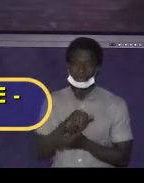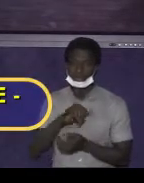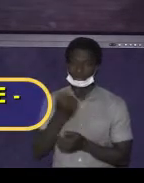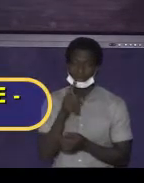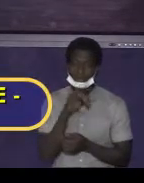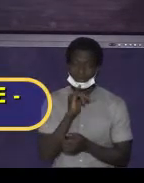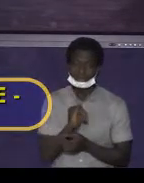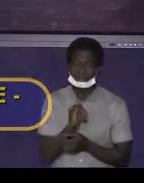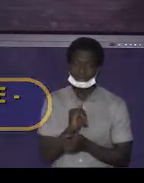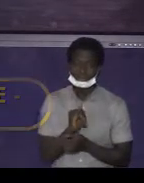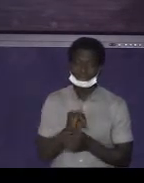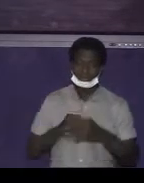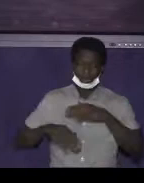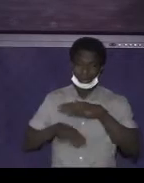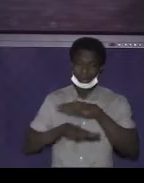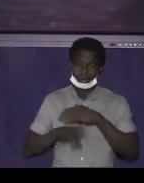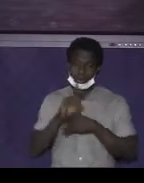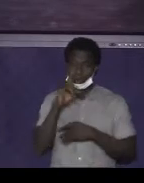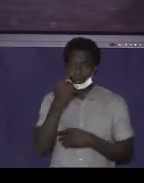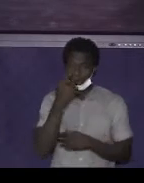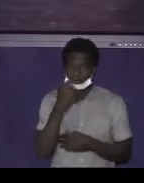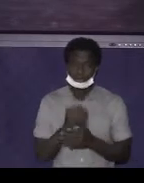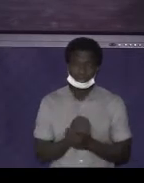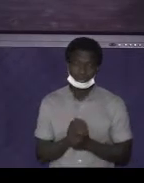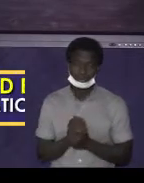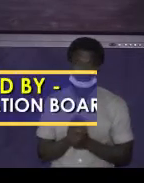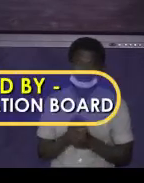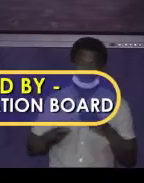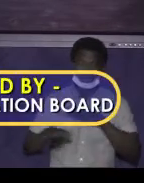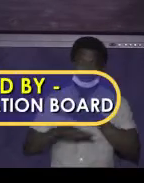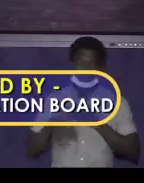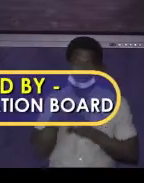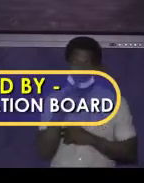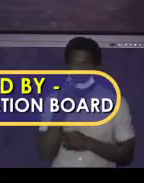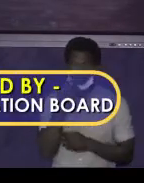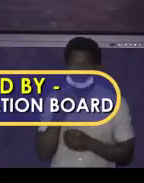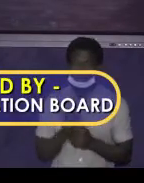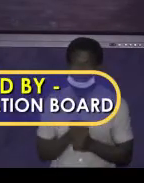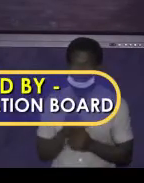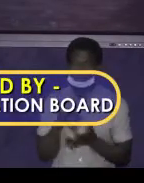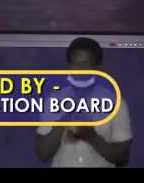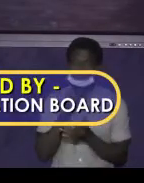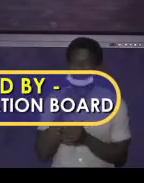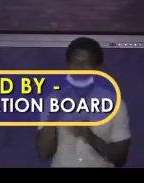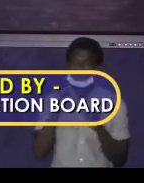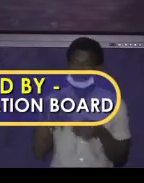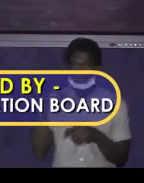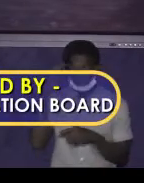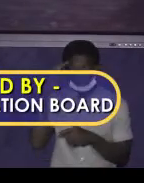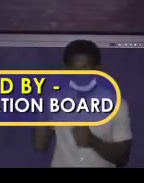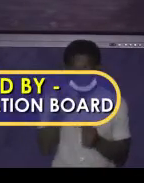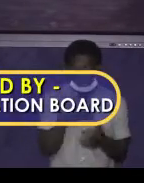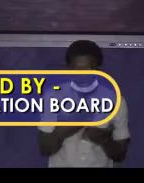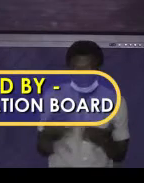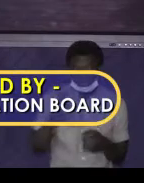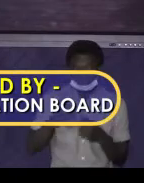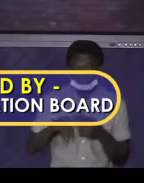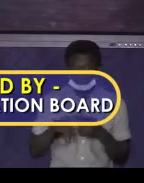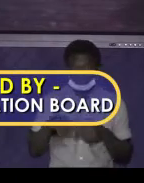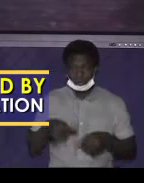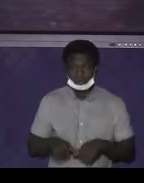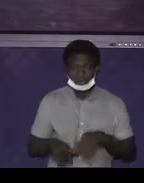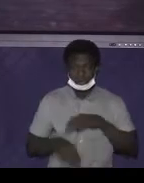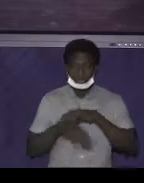Another one is under one's nose. Under one's nose. It's not possible for anything to stay under your nose. But as